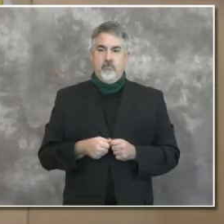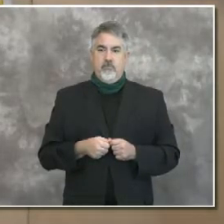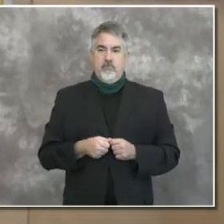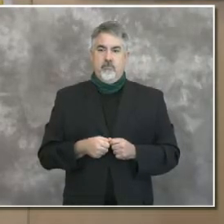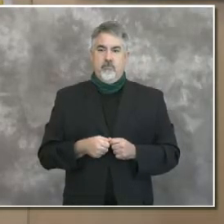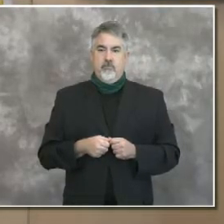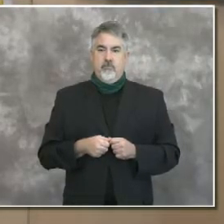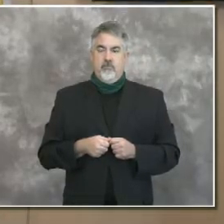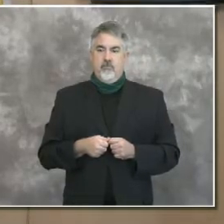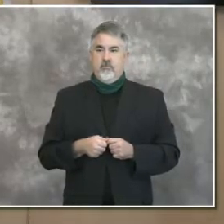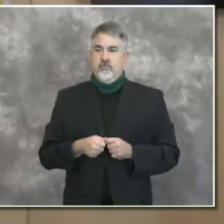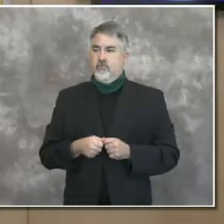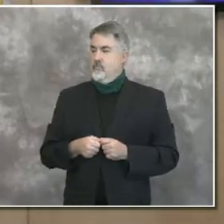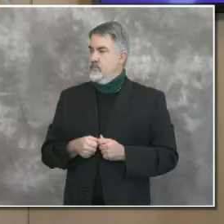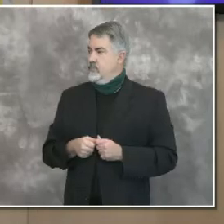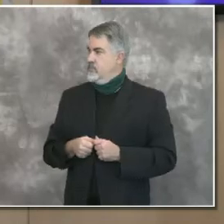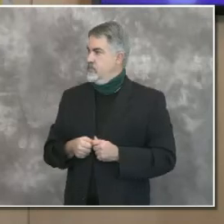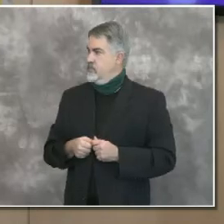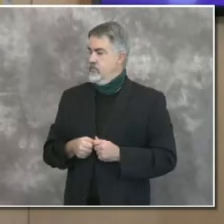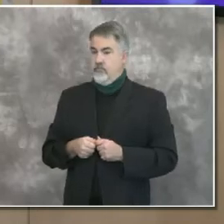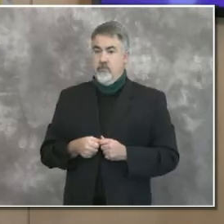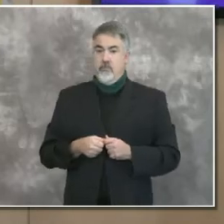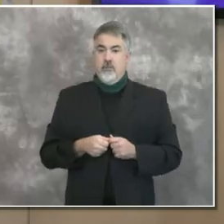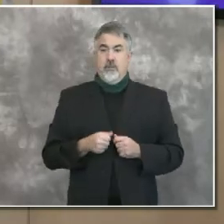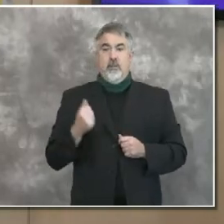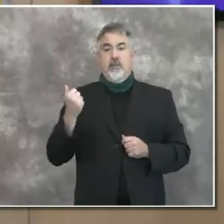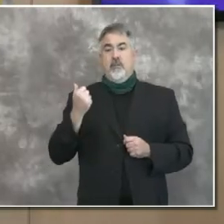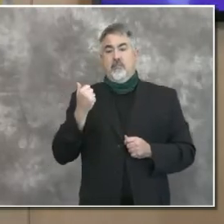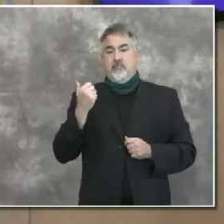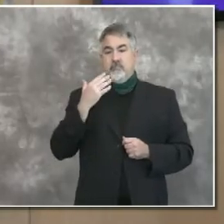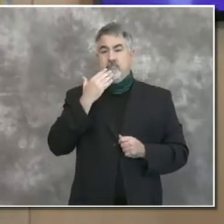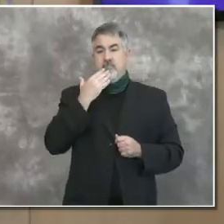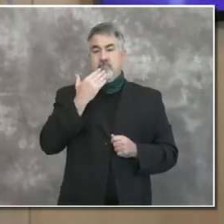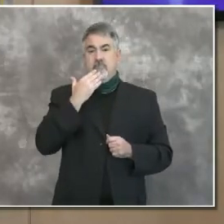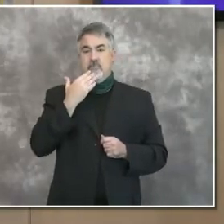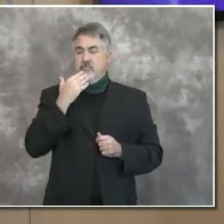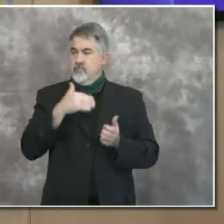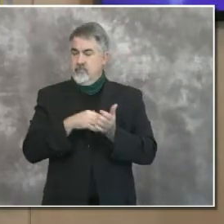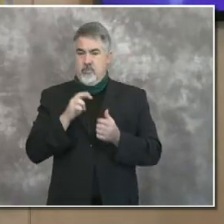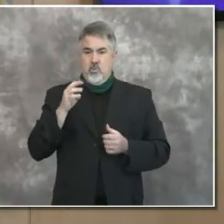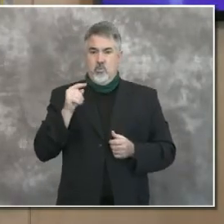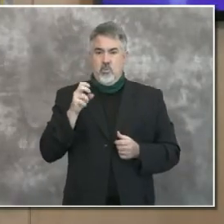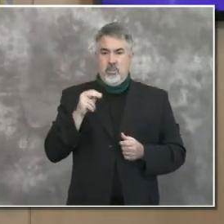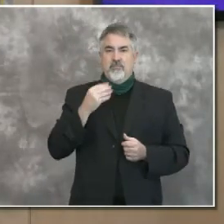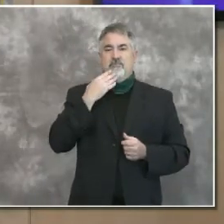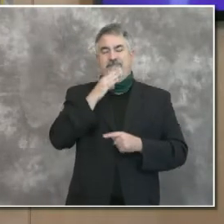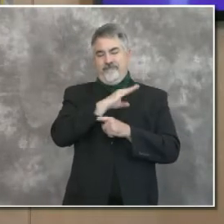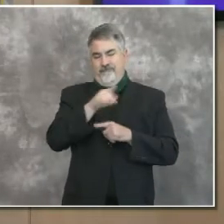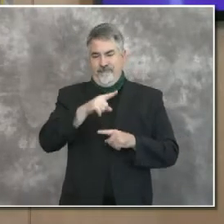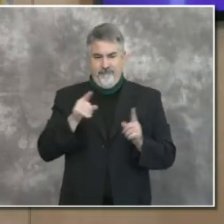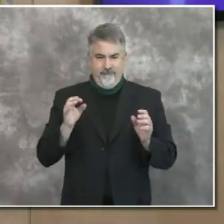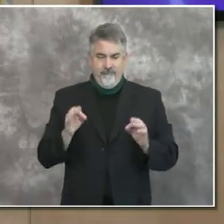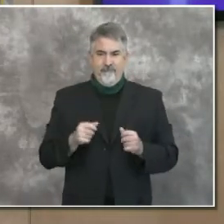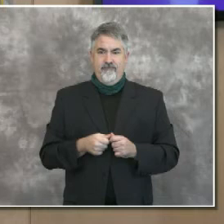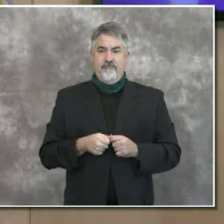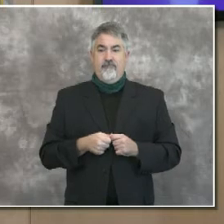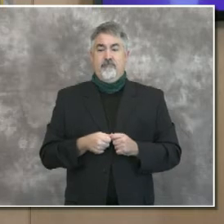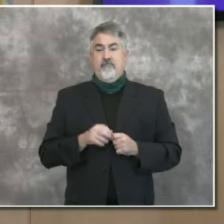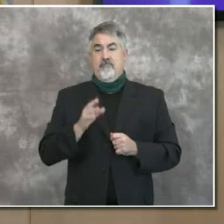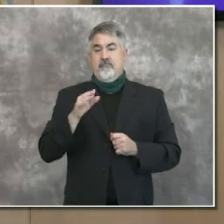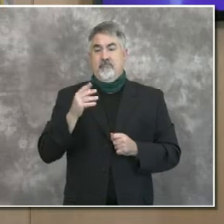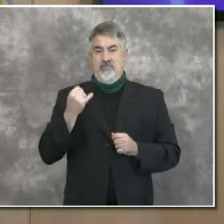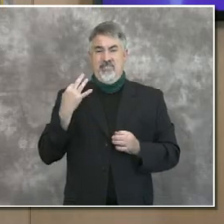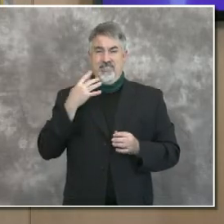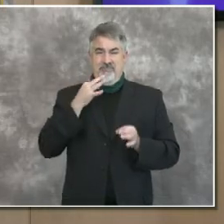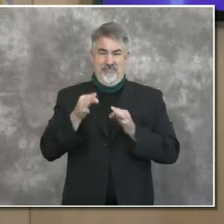Thank you so much, Dr. Wooten, and good afternoon, everybody. As has already been mentioned, this Friday